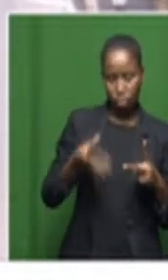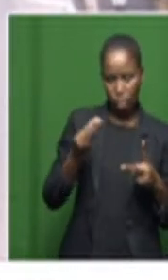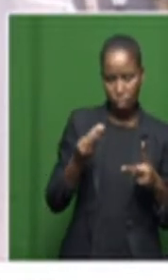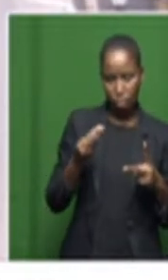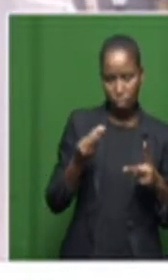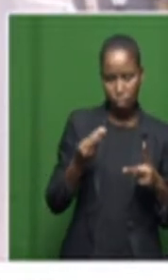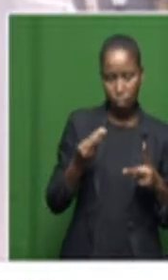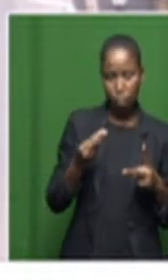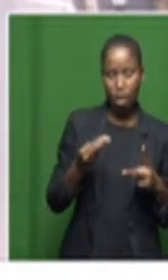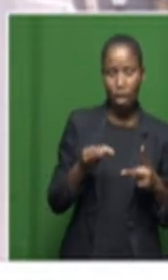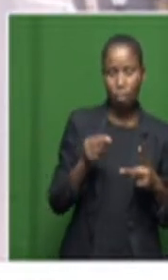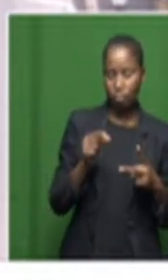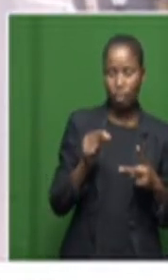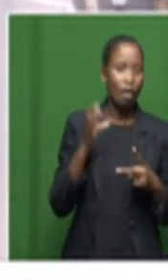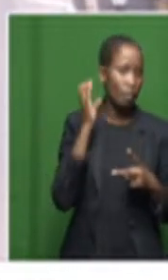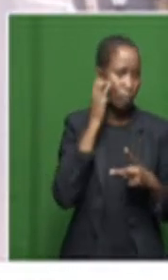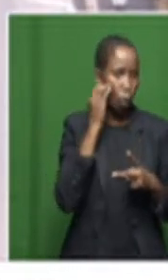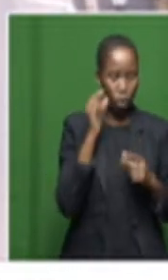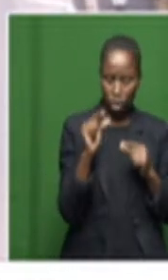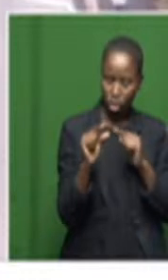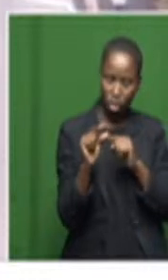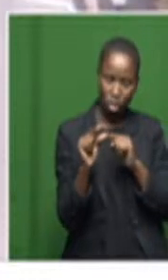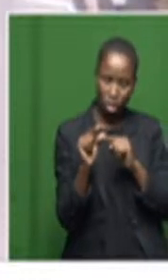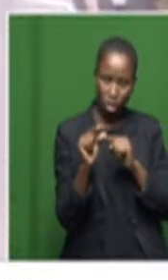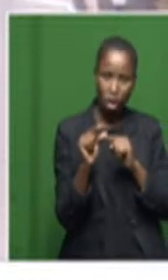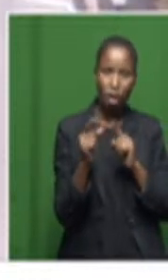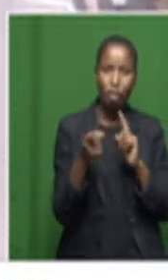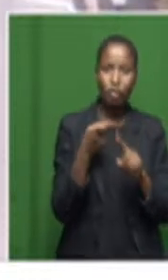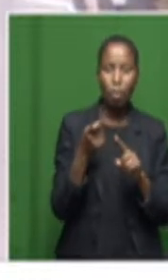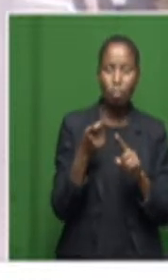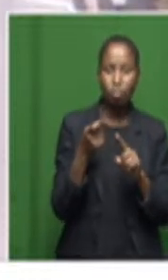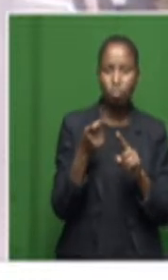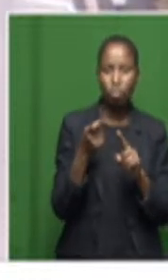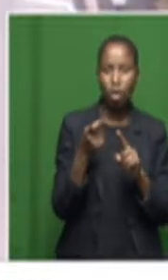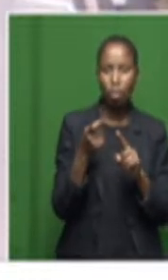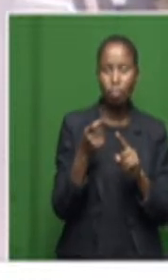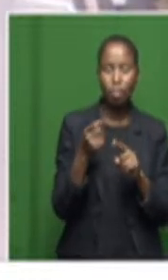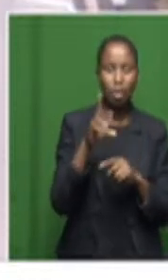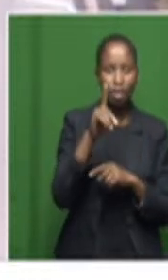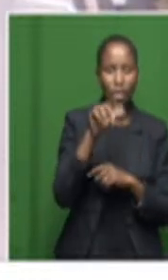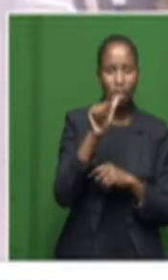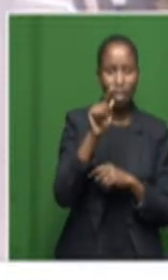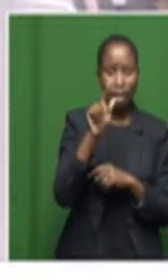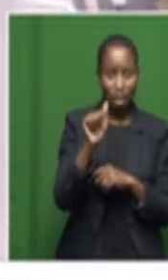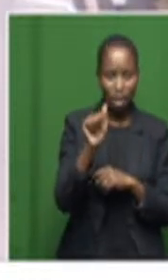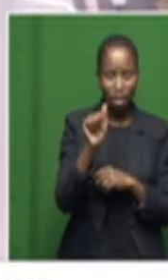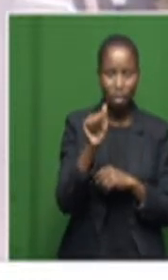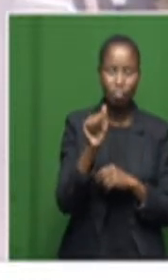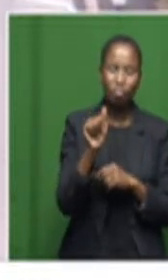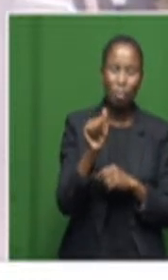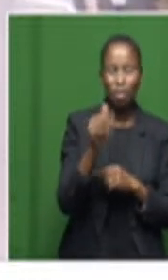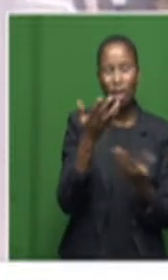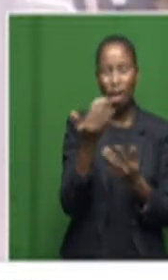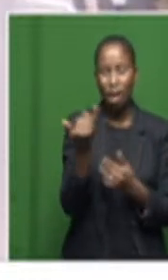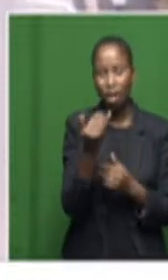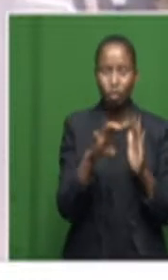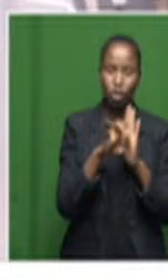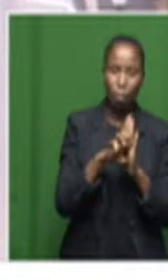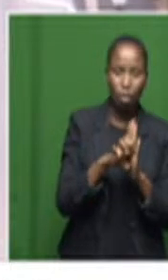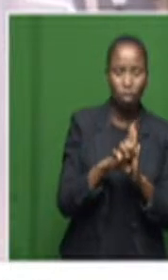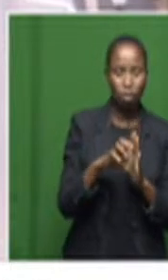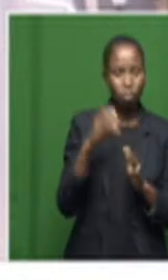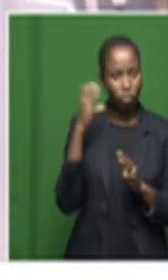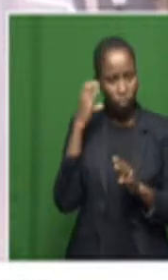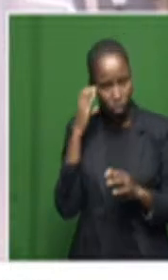SIM cards from the service providers, data service providers, to enable us to activate that